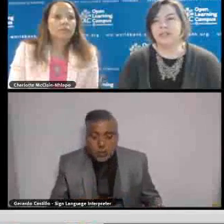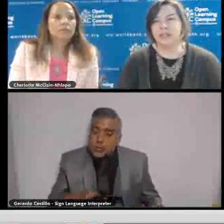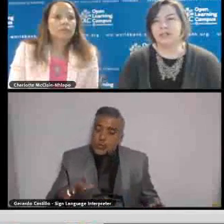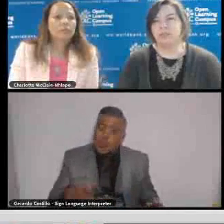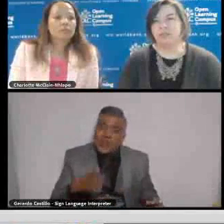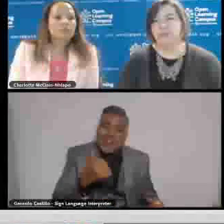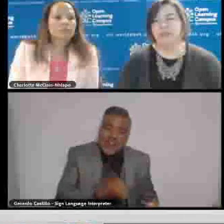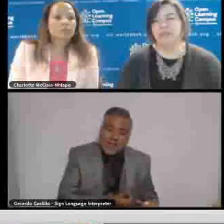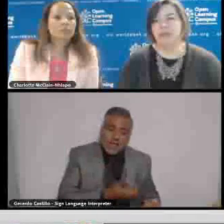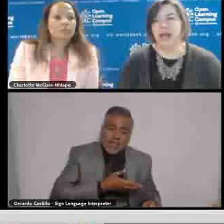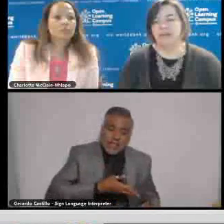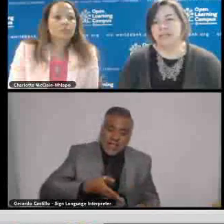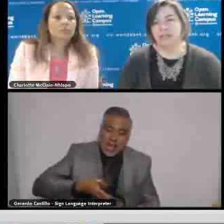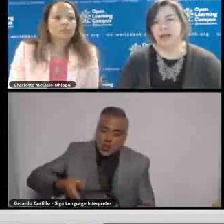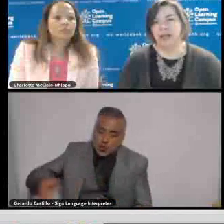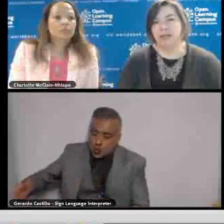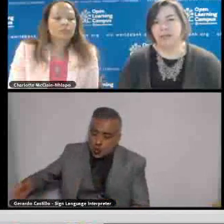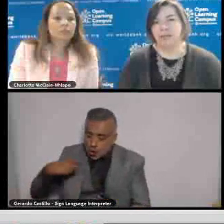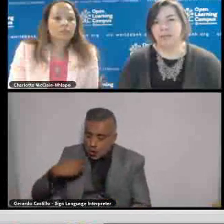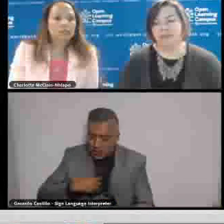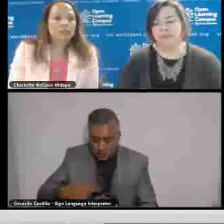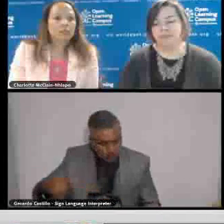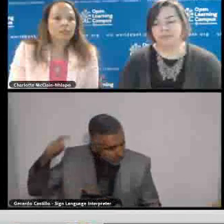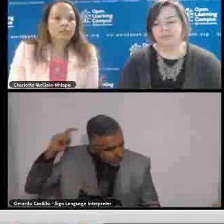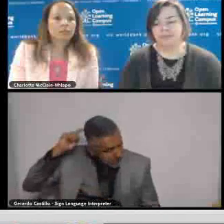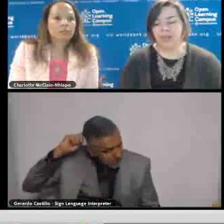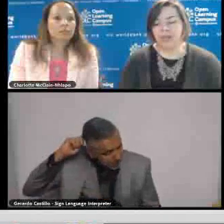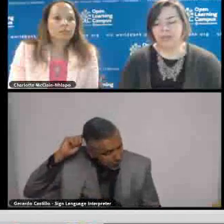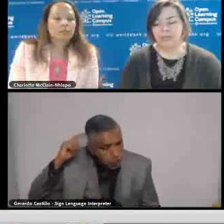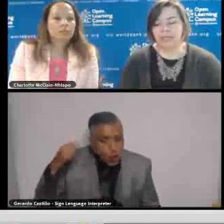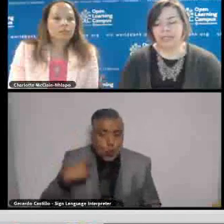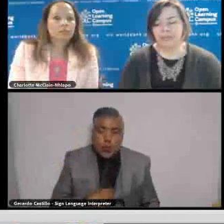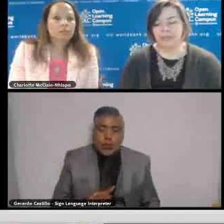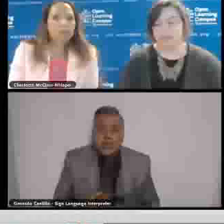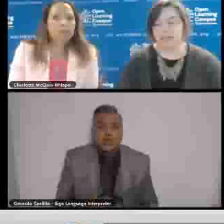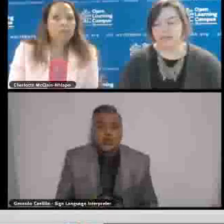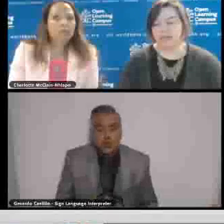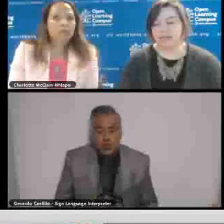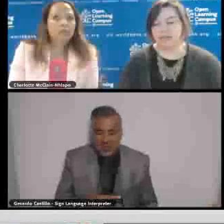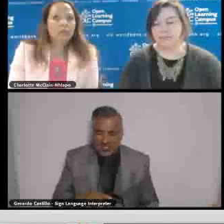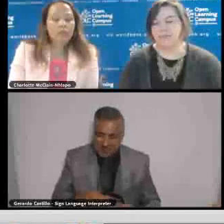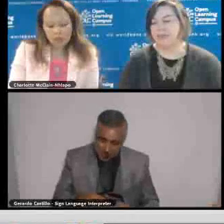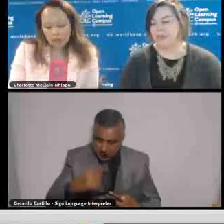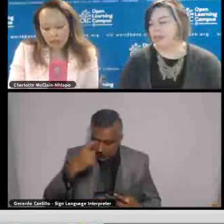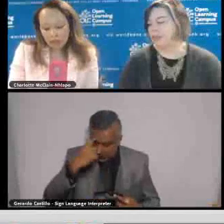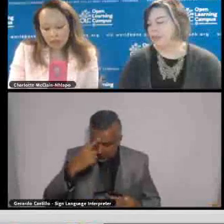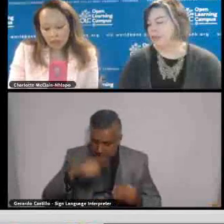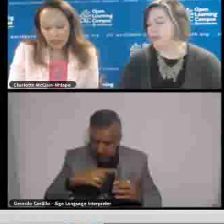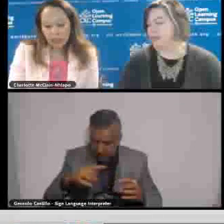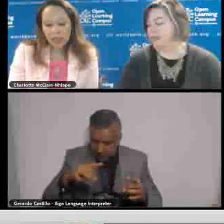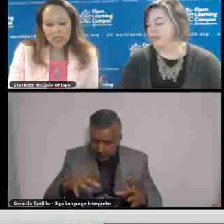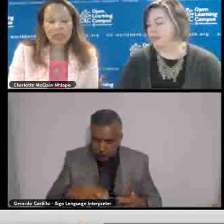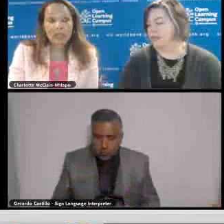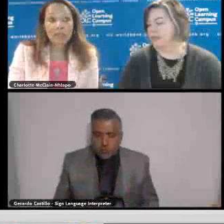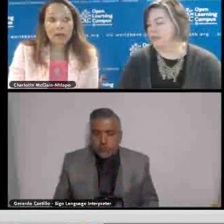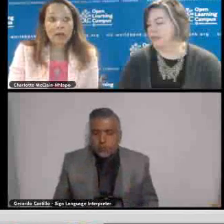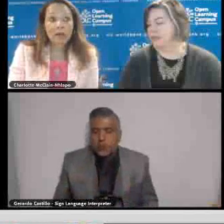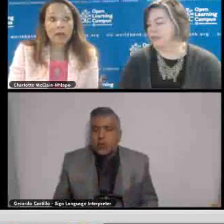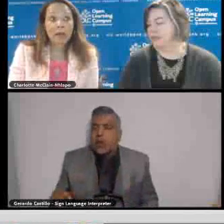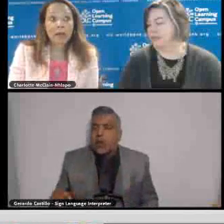sector, we need to have this in mind when we're thinking about disasters. So another important question that's coming